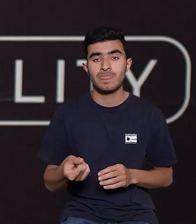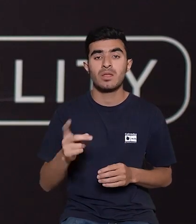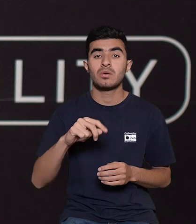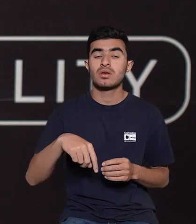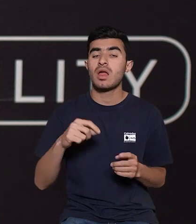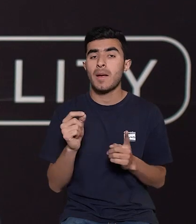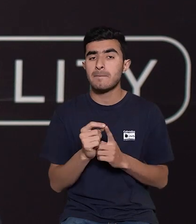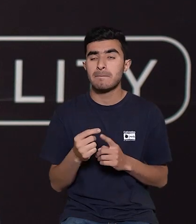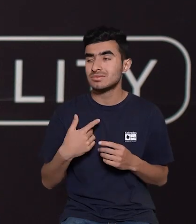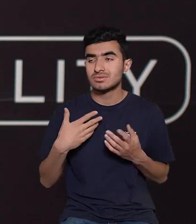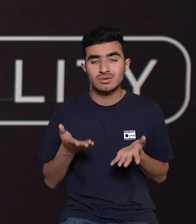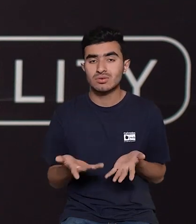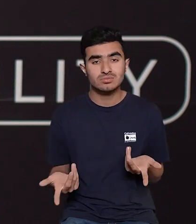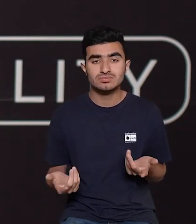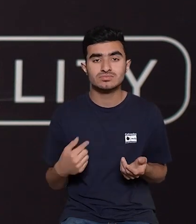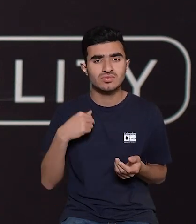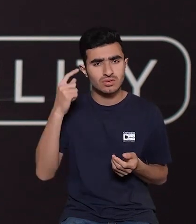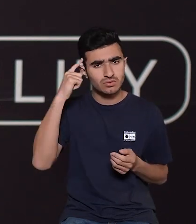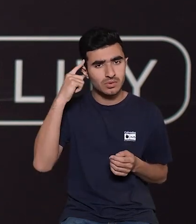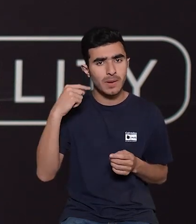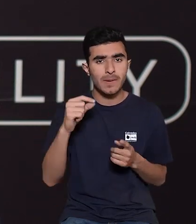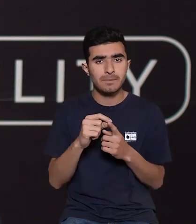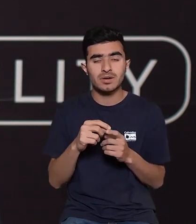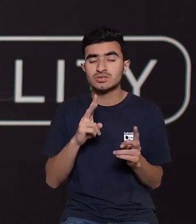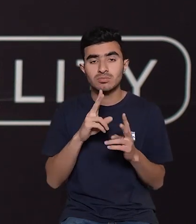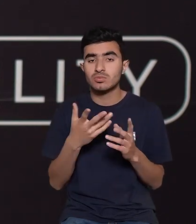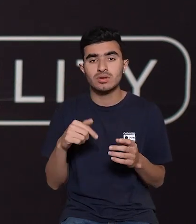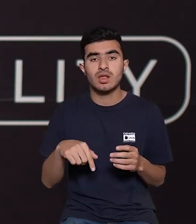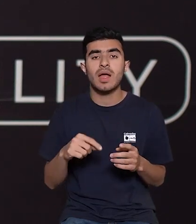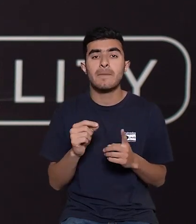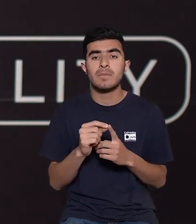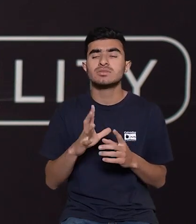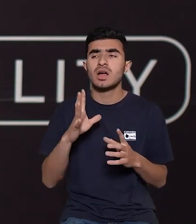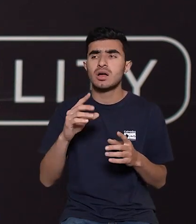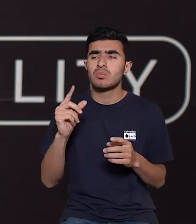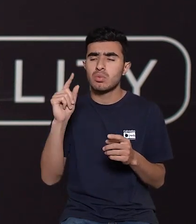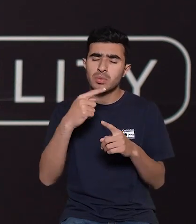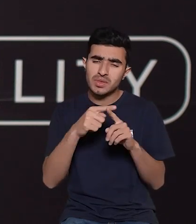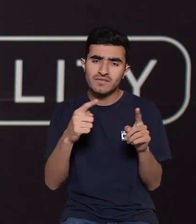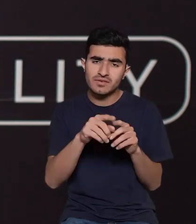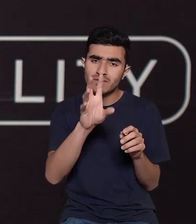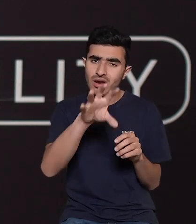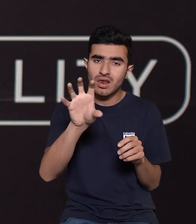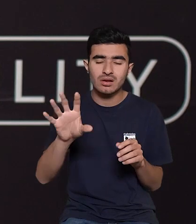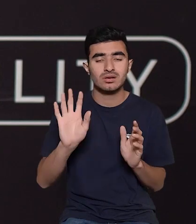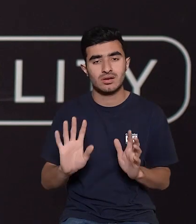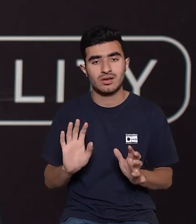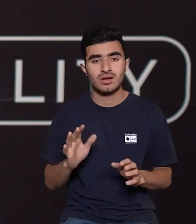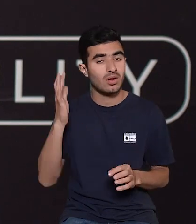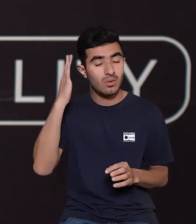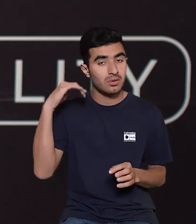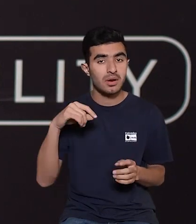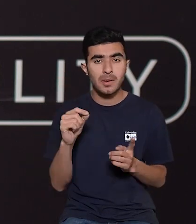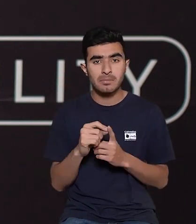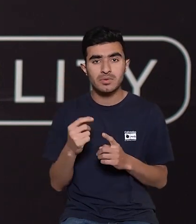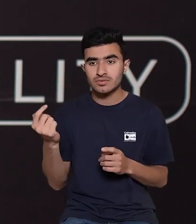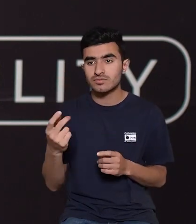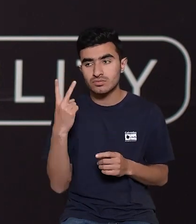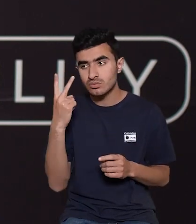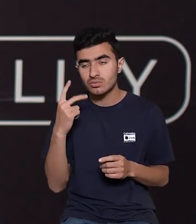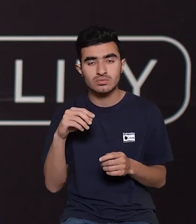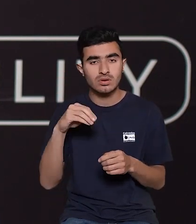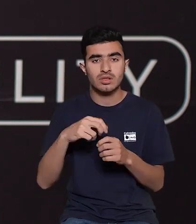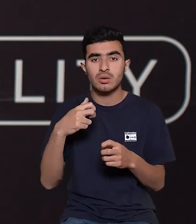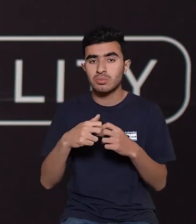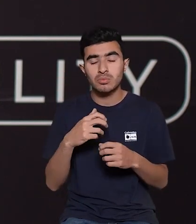I actually once gave a talk on this, that Pakistan is a very dystopian country, When you're in Pakistan, you don't need to write dystopias. You're already living